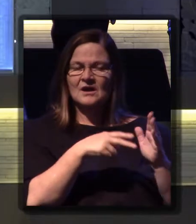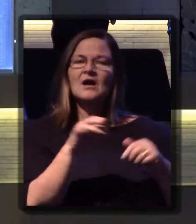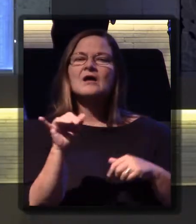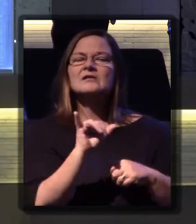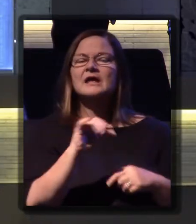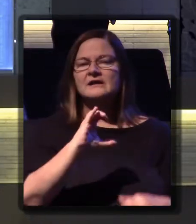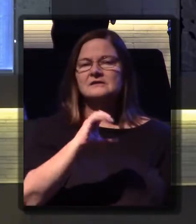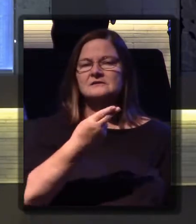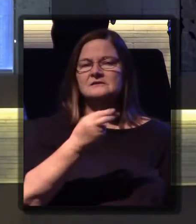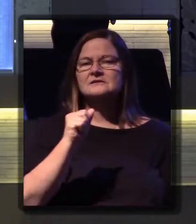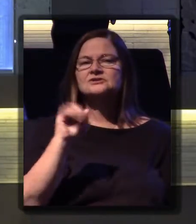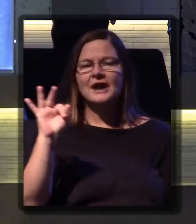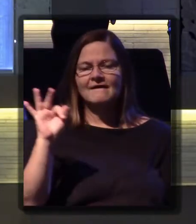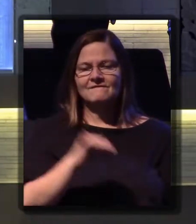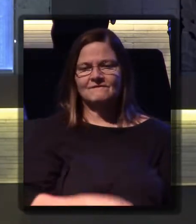the wicked,